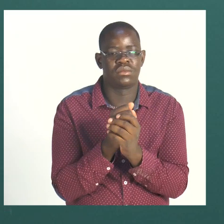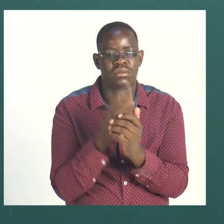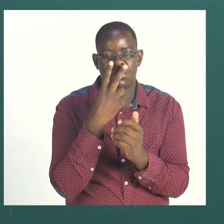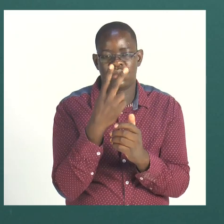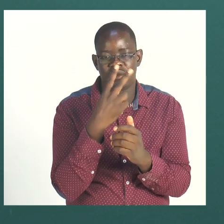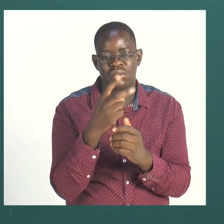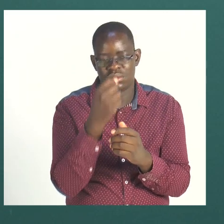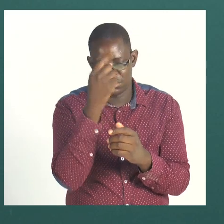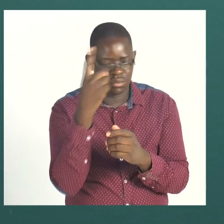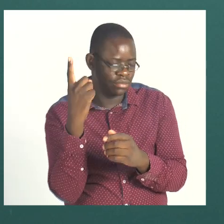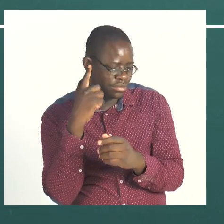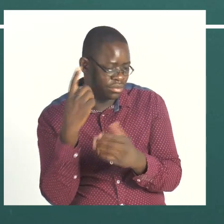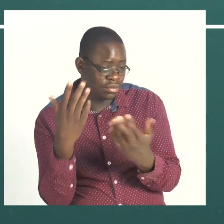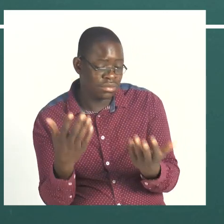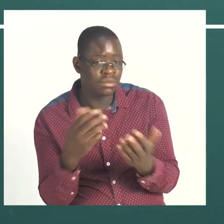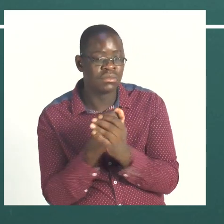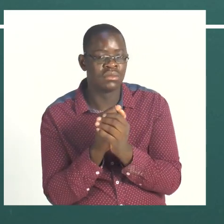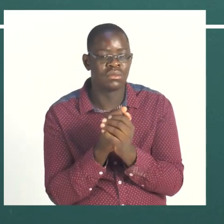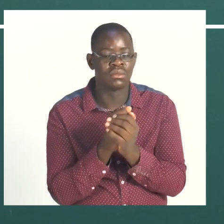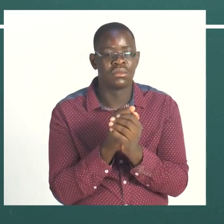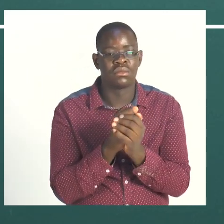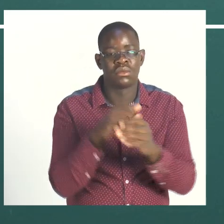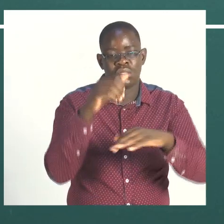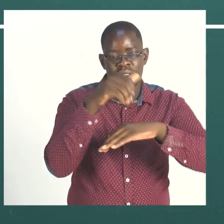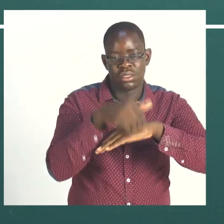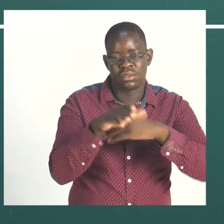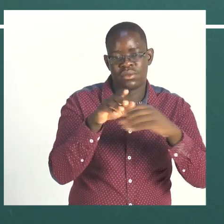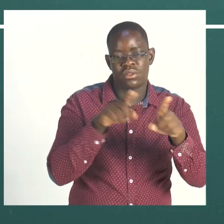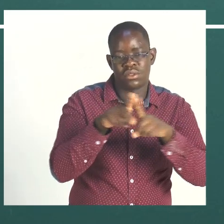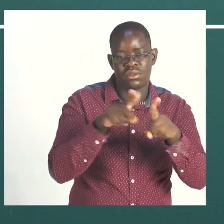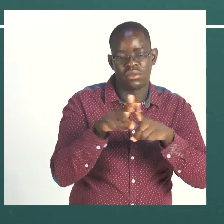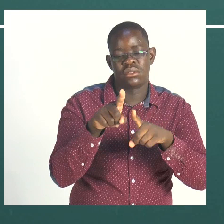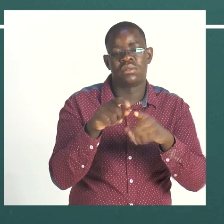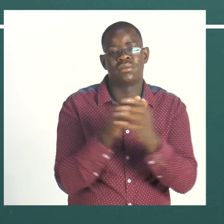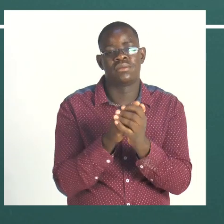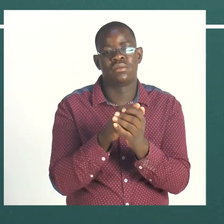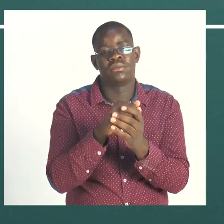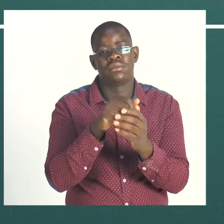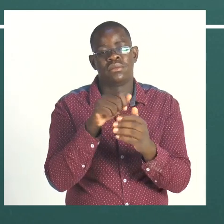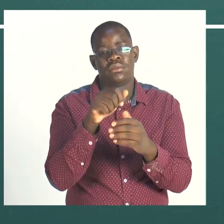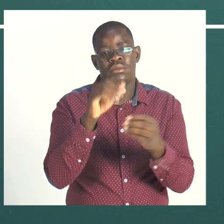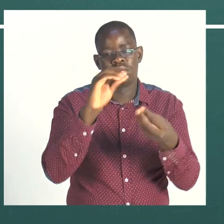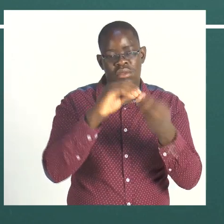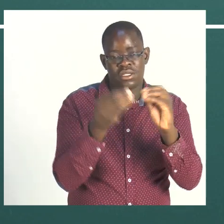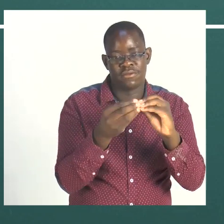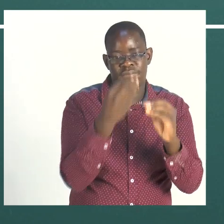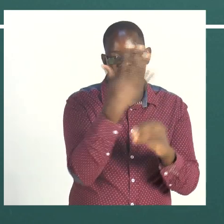how well you have been listening. In our SMS competition, please address your entry to the number